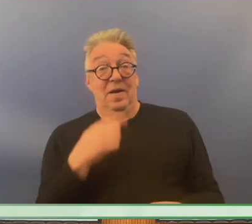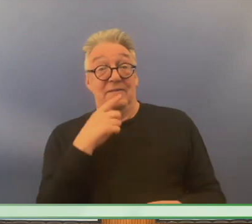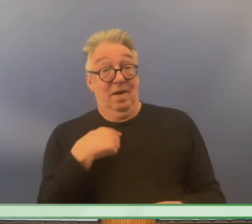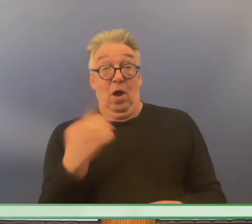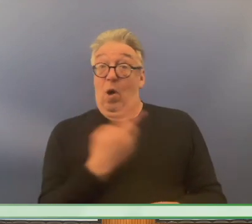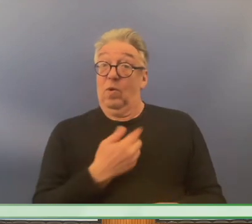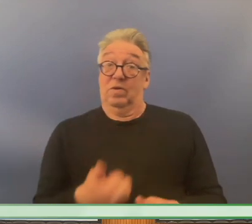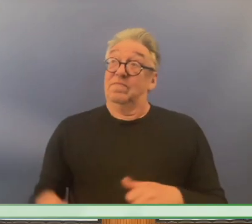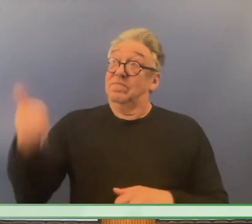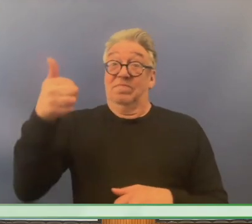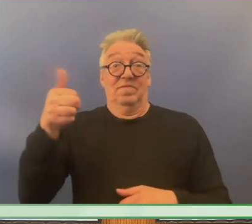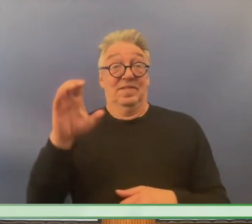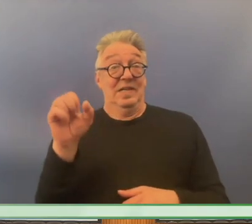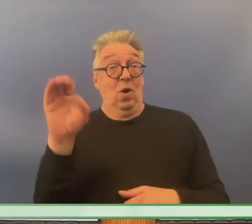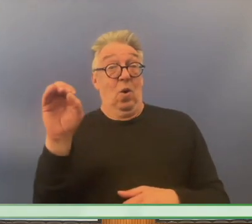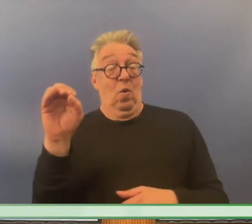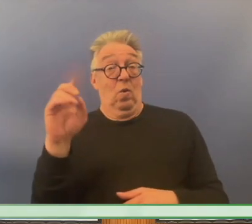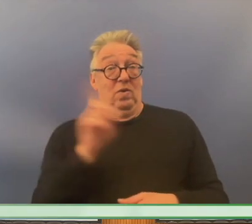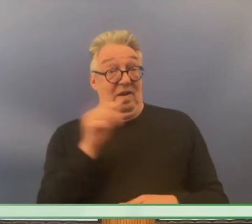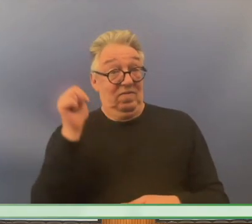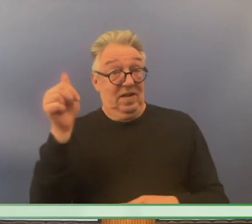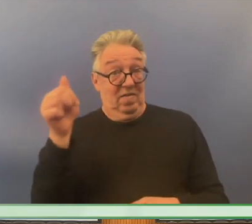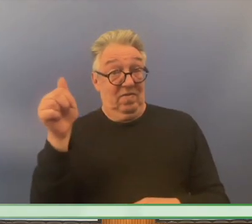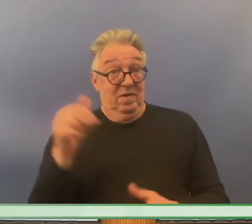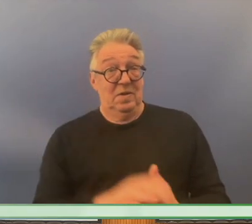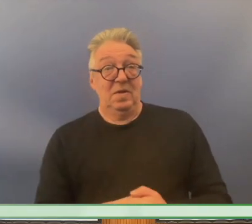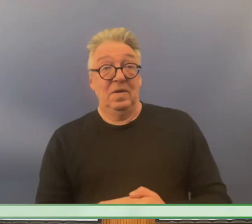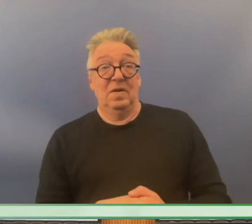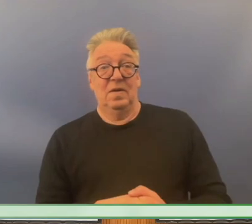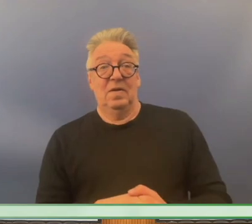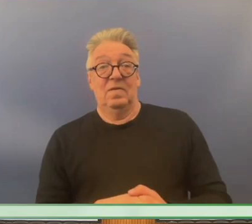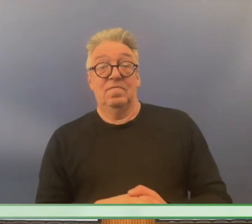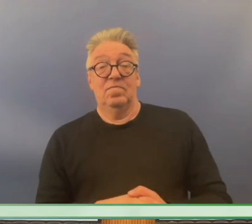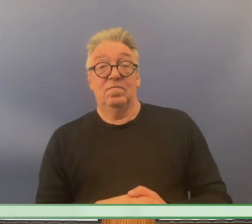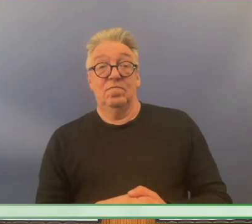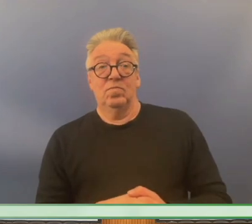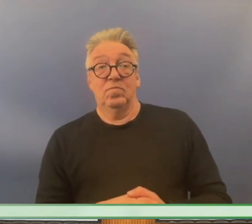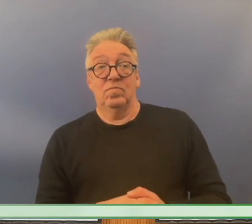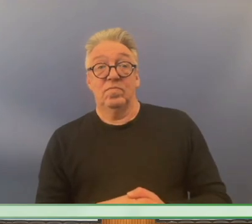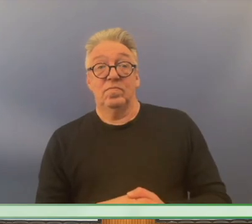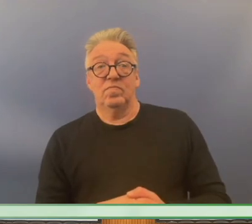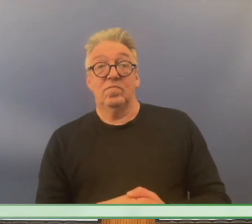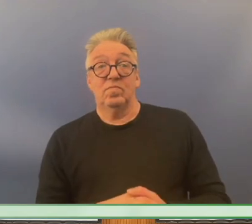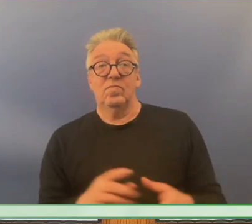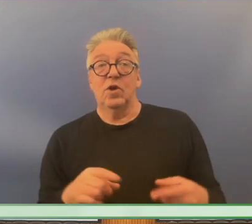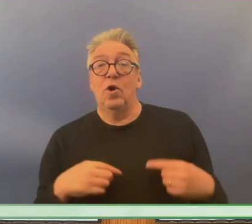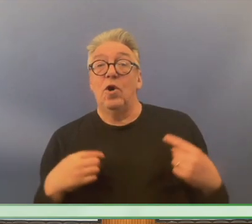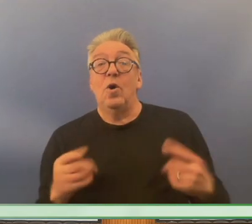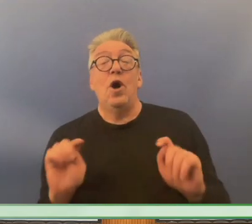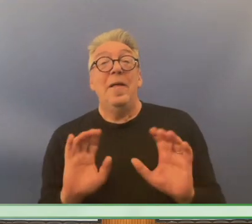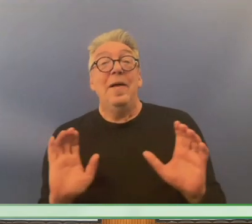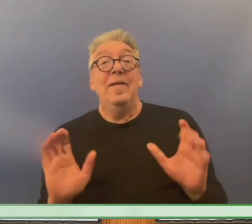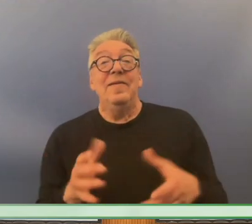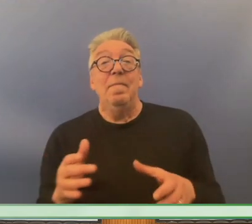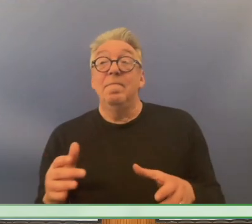but our team members who feel that the company is for them, they are so much more motivated. I would